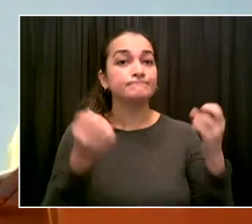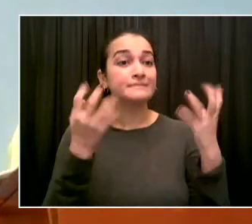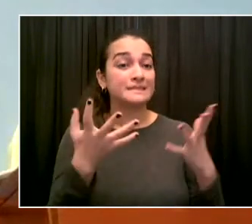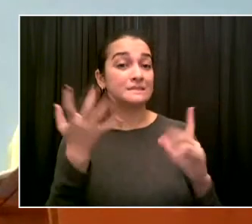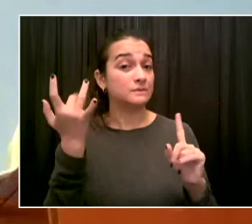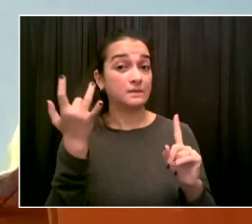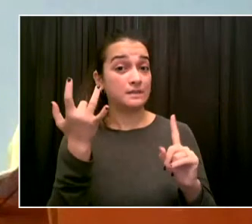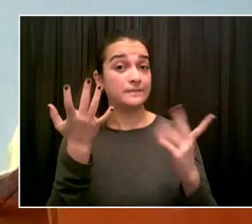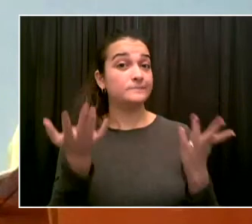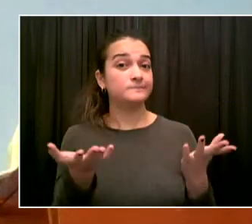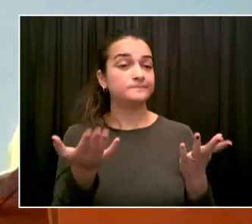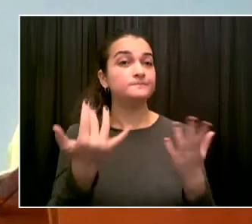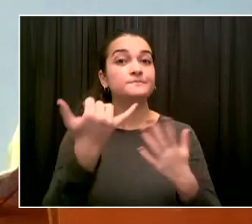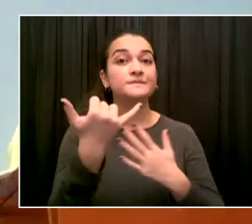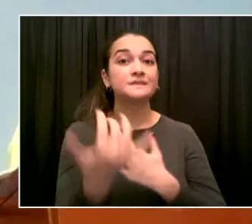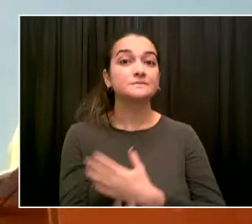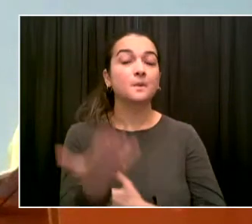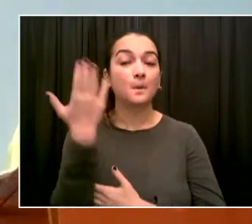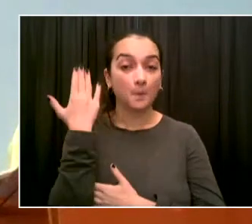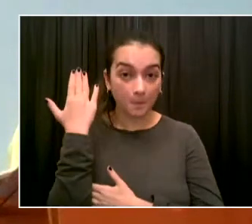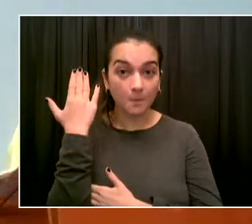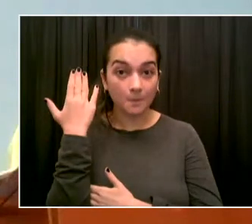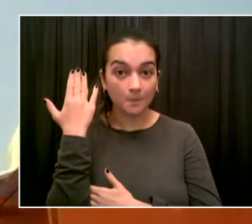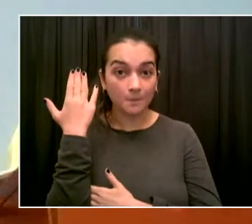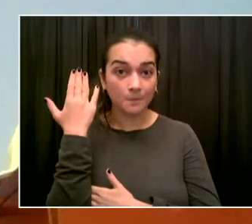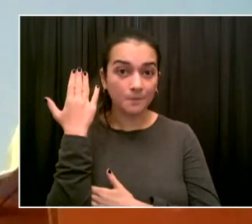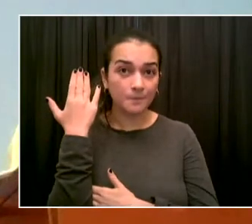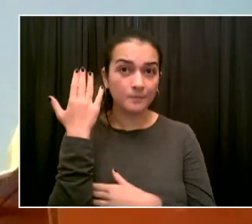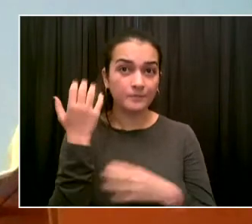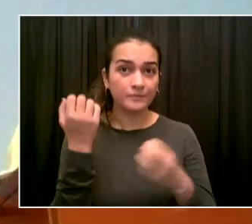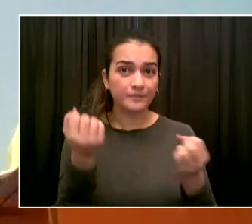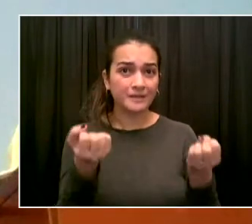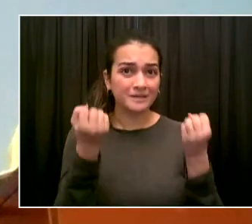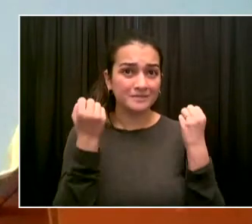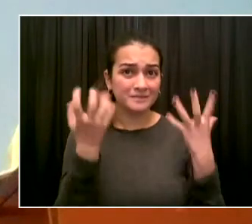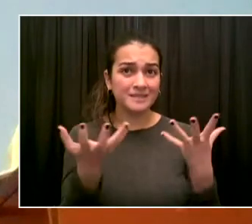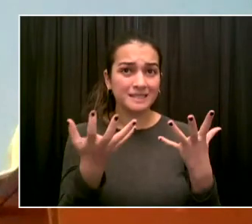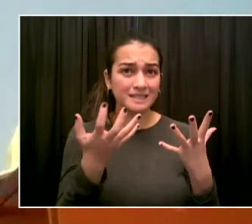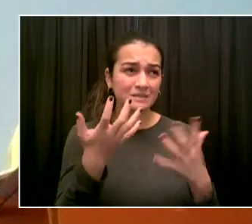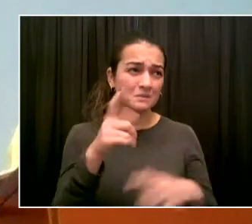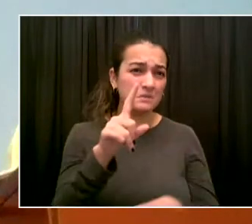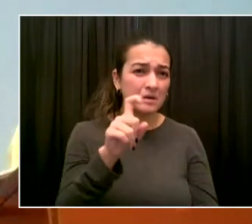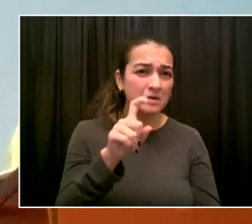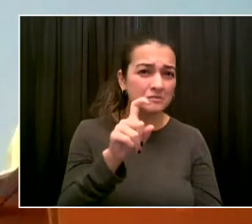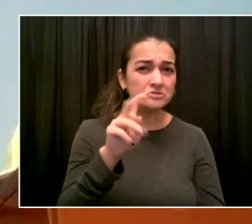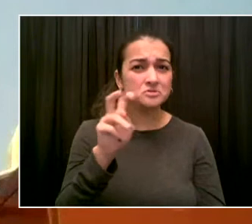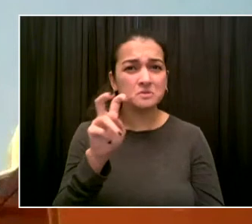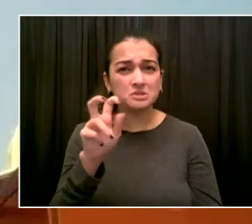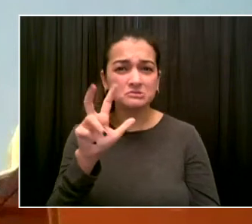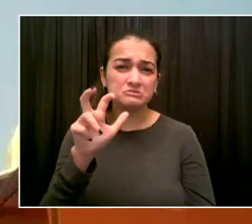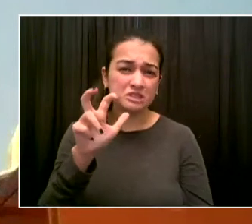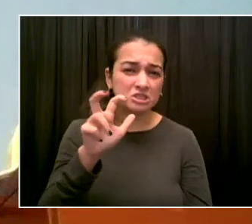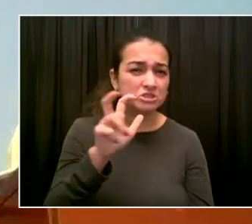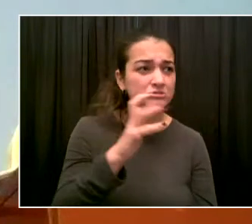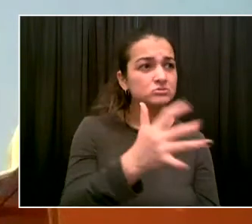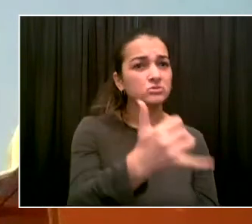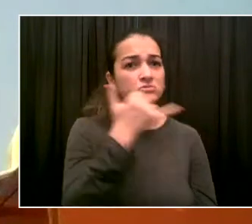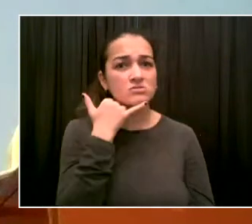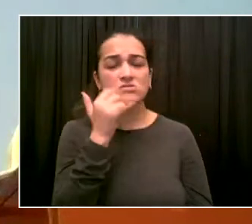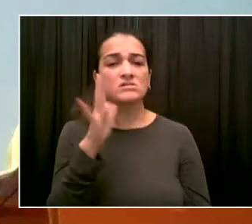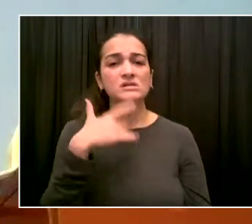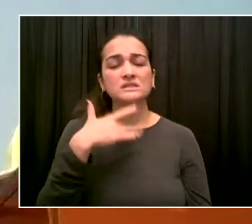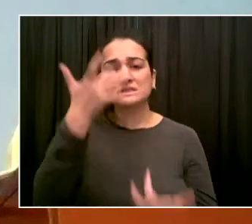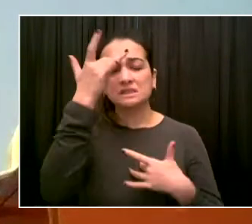alone, hundreds of people called in sick, adding to that number, which should be 4,000, currently